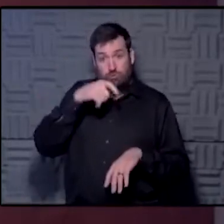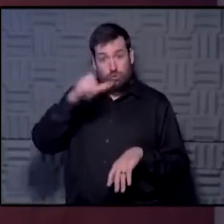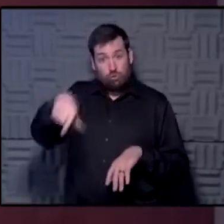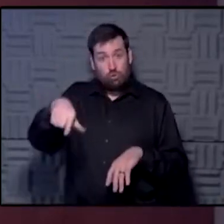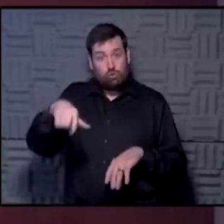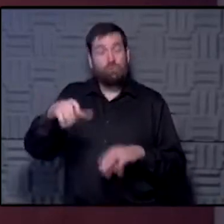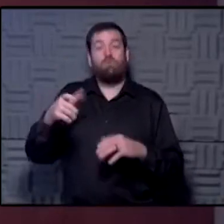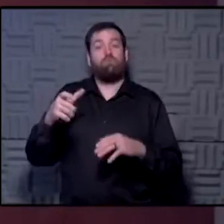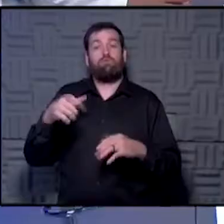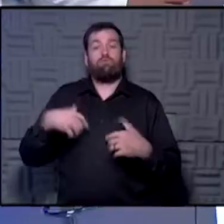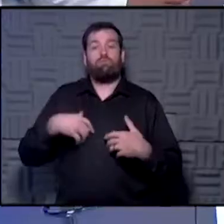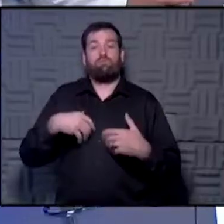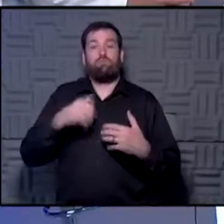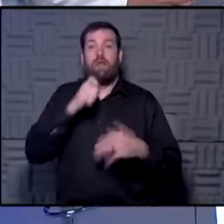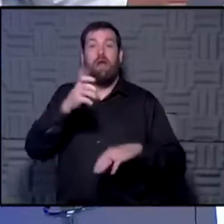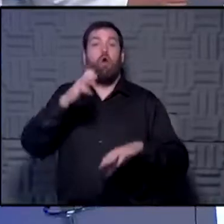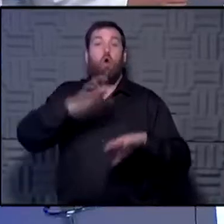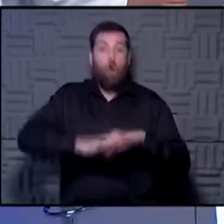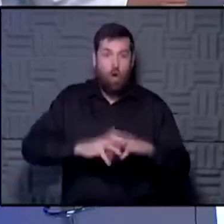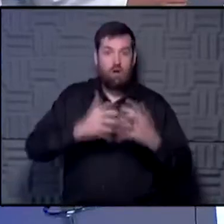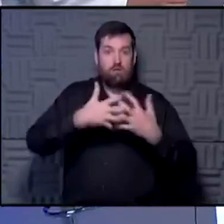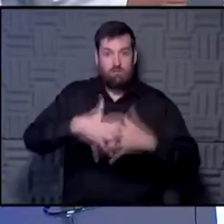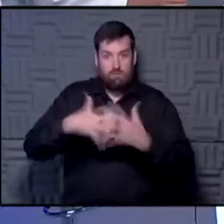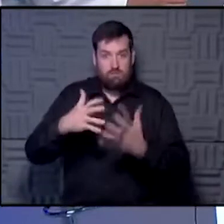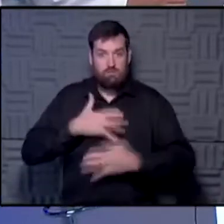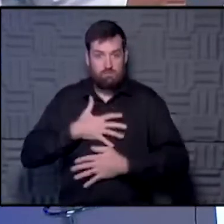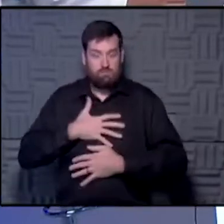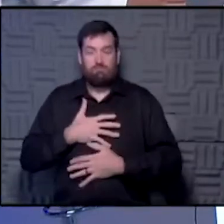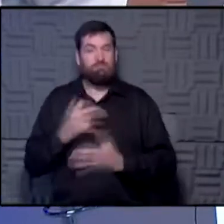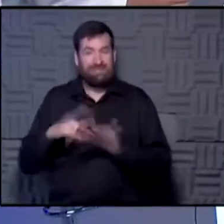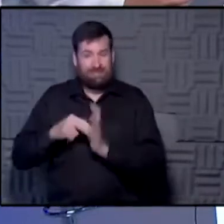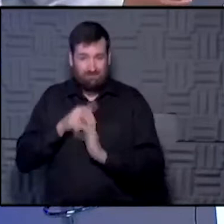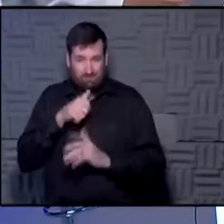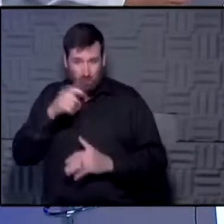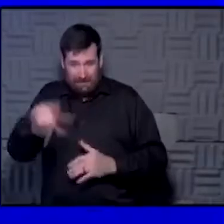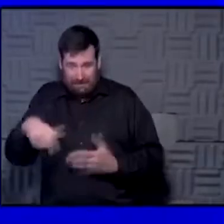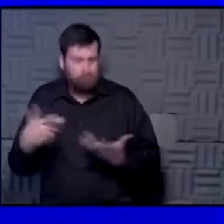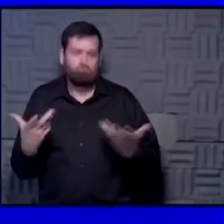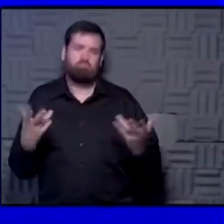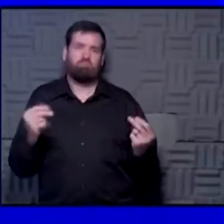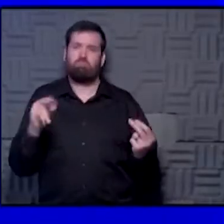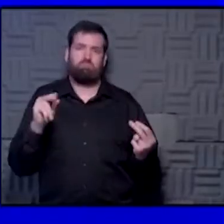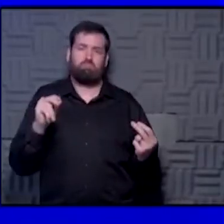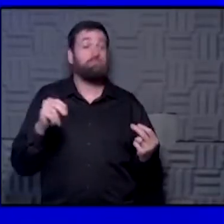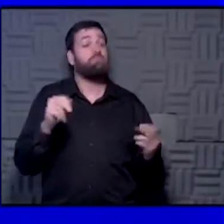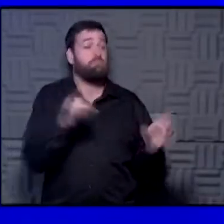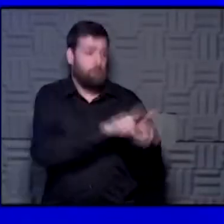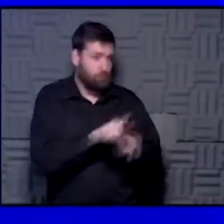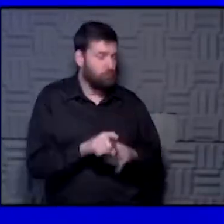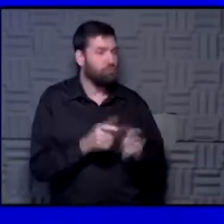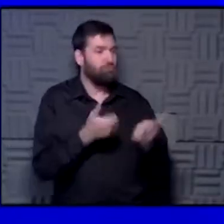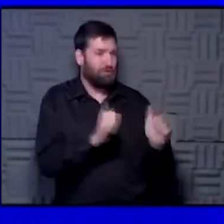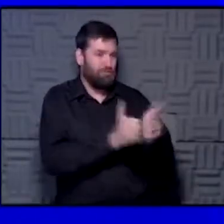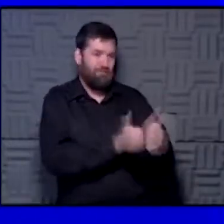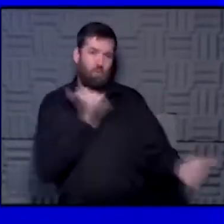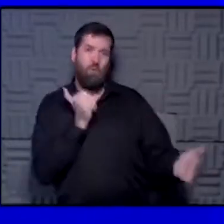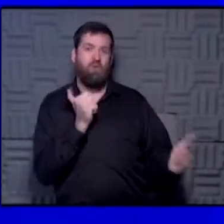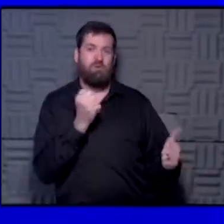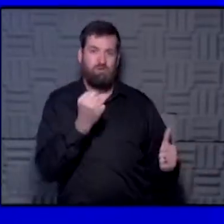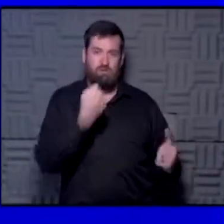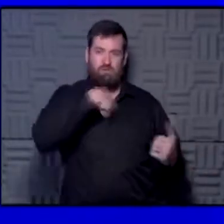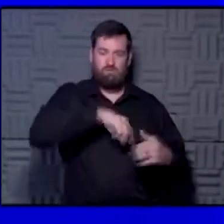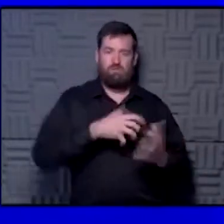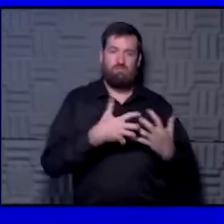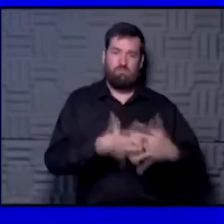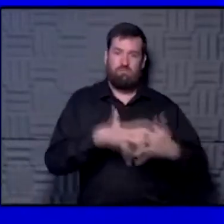mean they're not critically ill. And in general, just to that point as well, we do try to avoid being on the ventilator or getting intubated